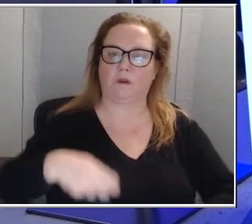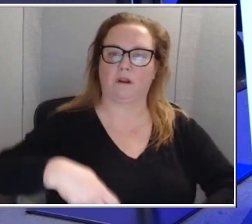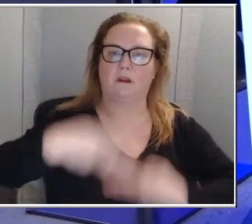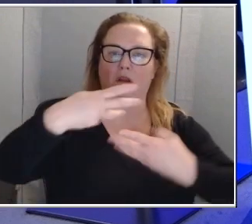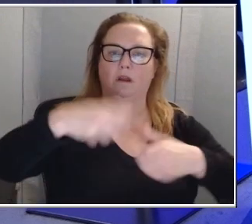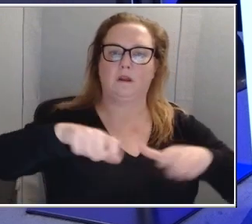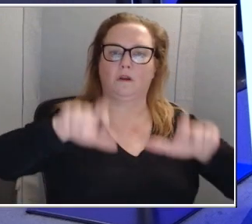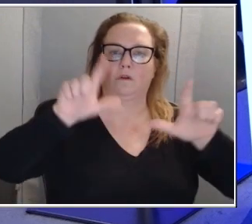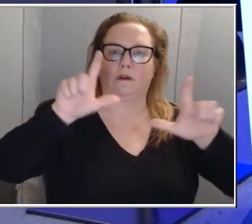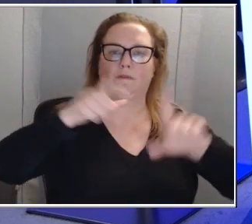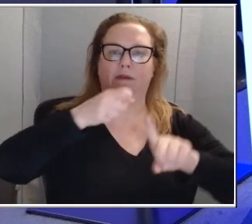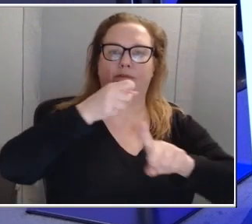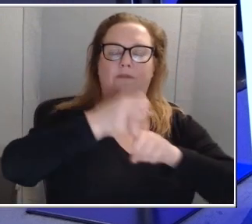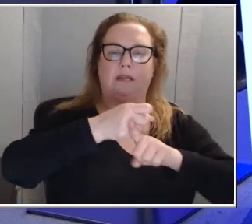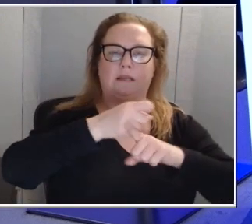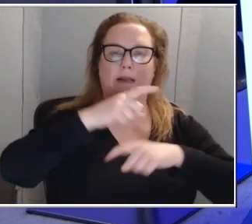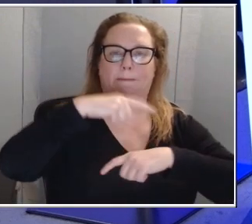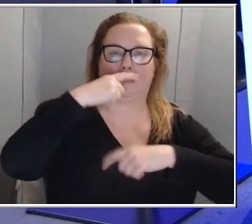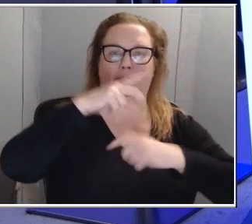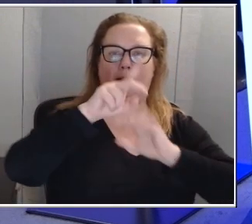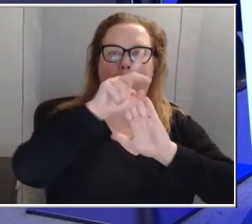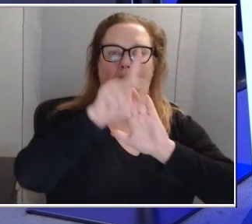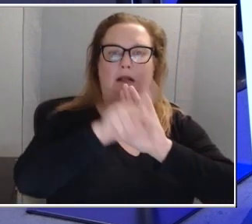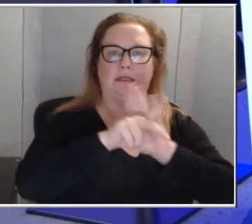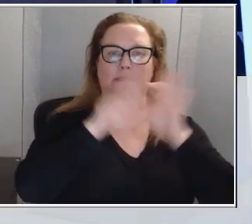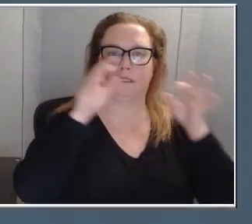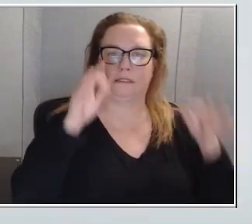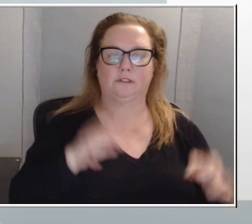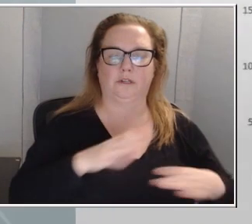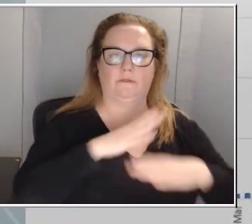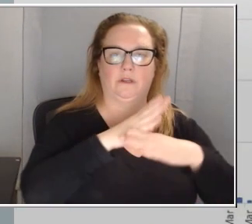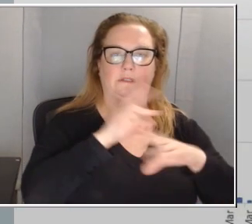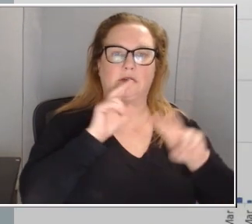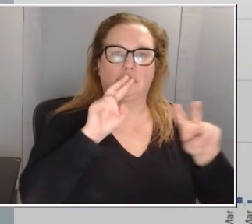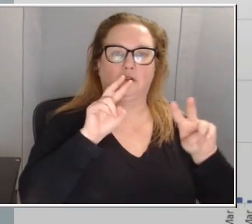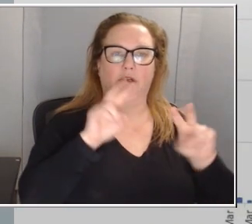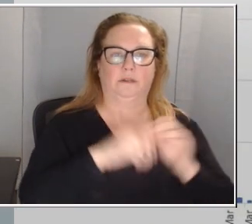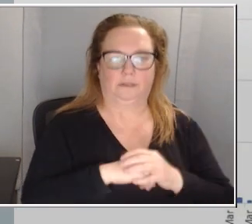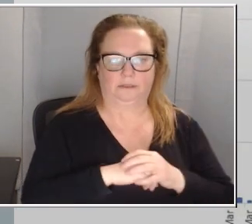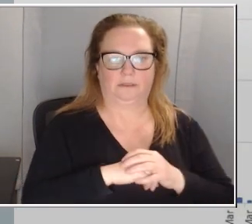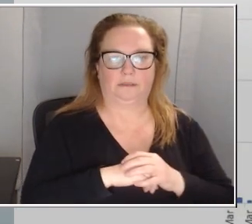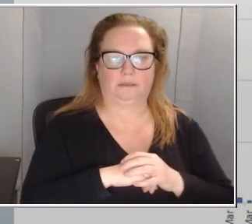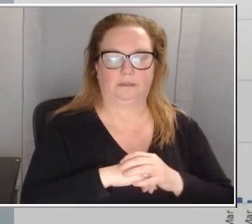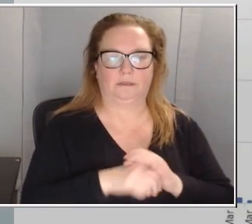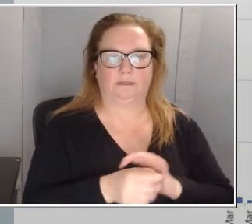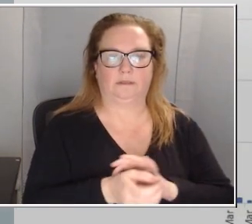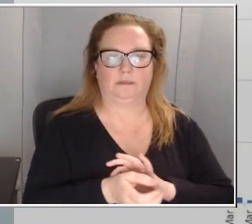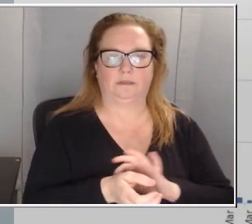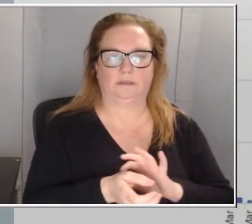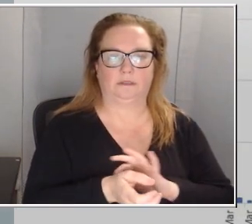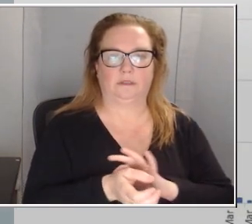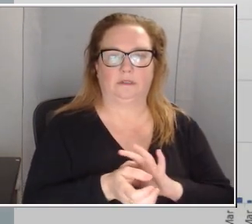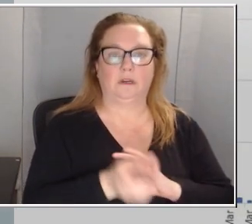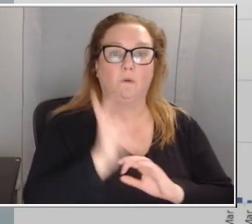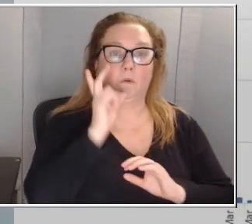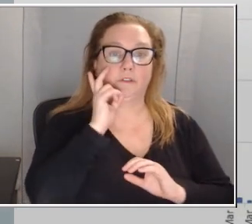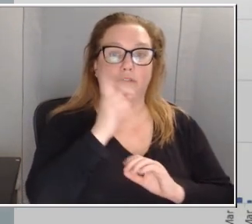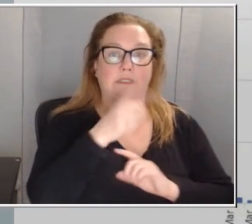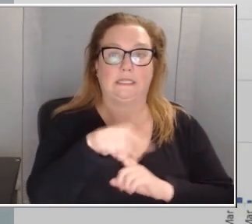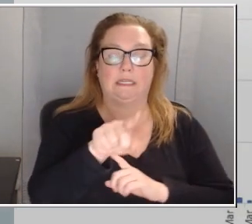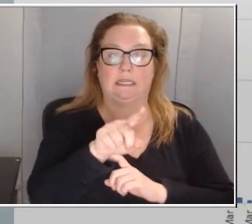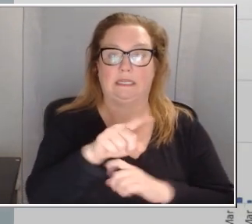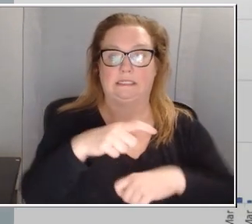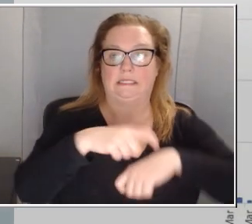effect of those early public policy decisions and intervention. Let's take a look. Yeah, what you see there is a